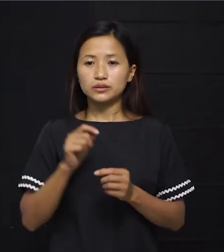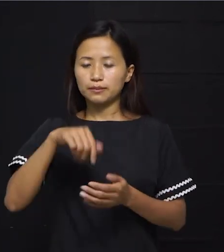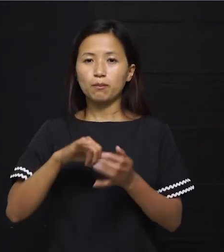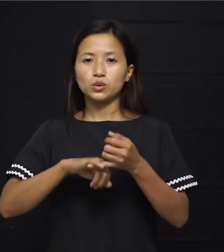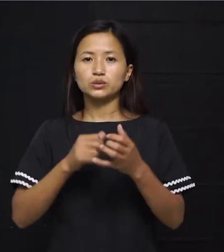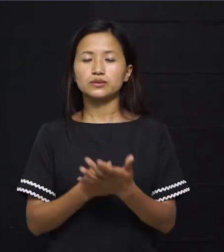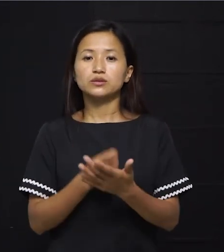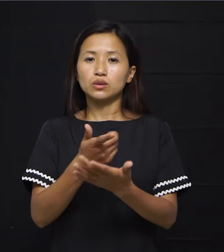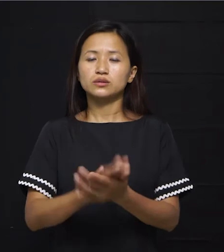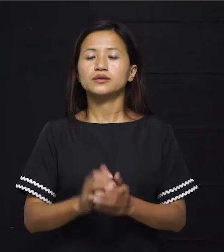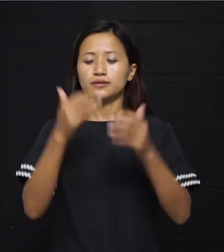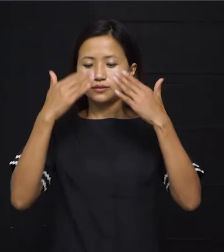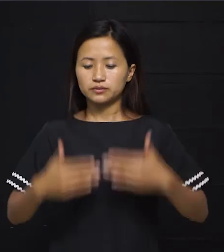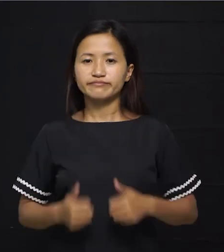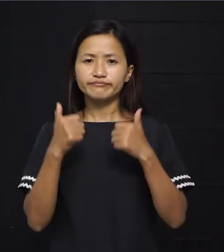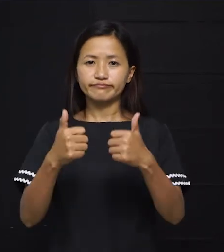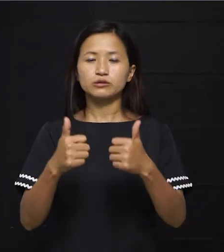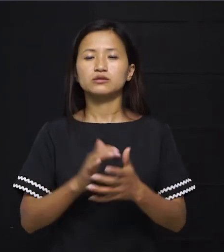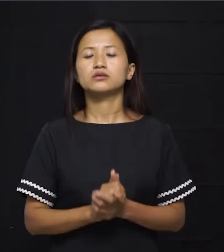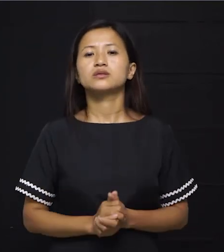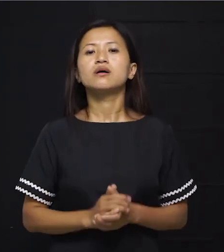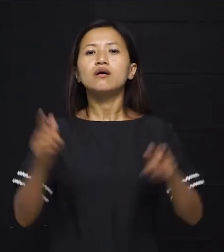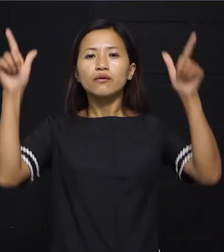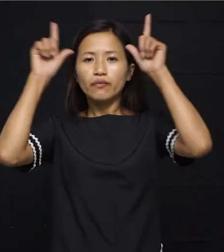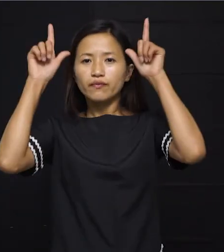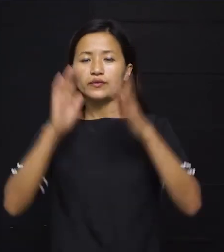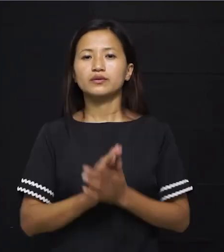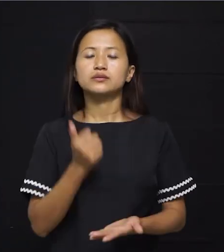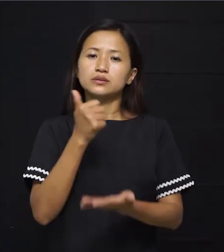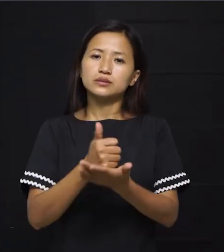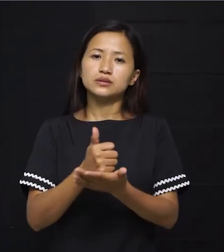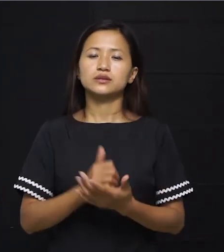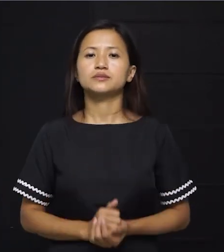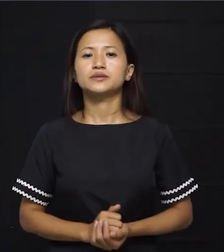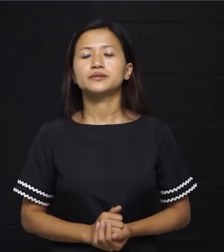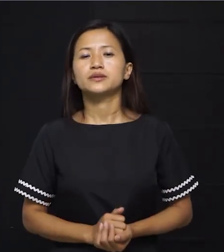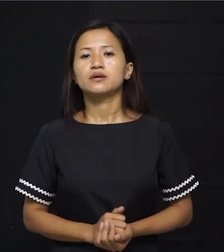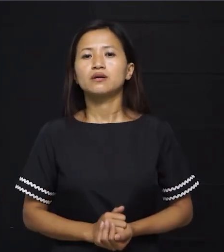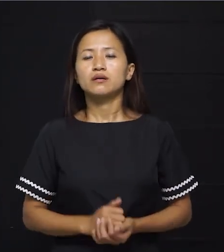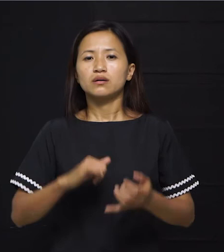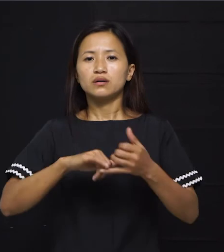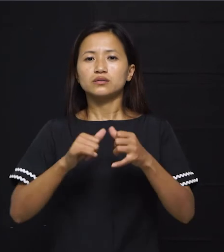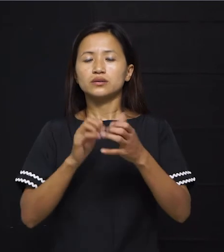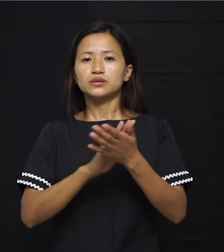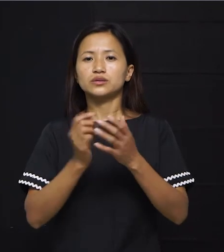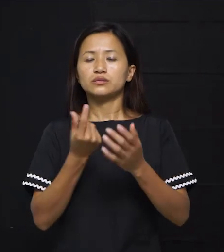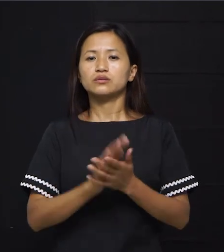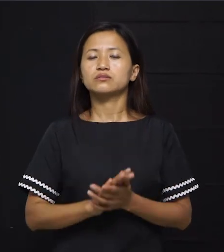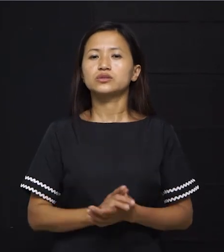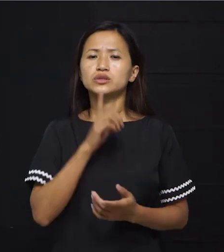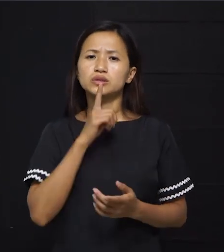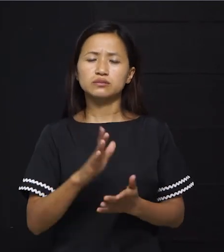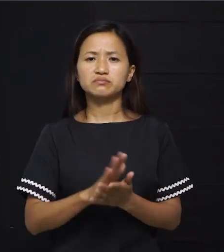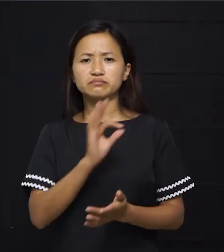man, everything was in good condition. So that was the judgment. Sahu did not like the judgment, for